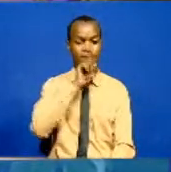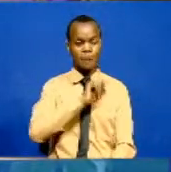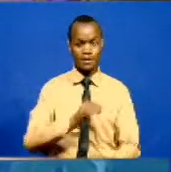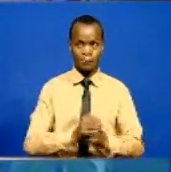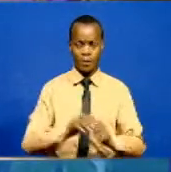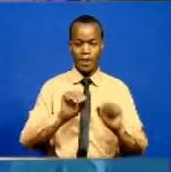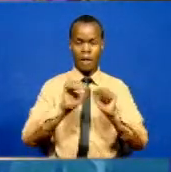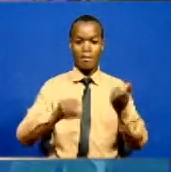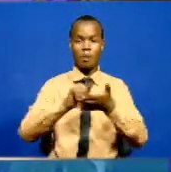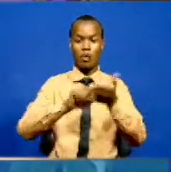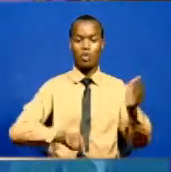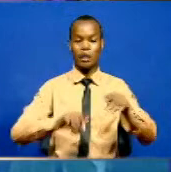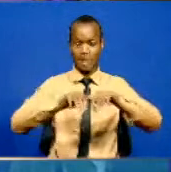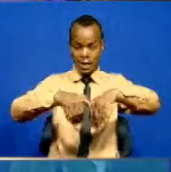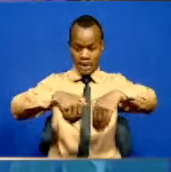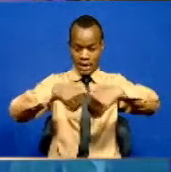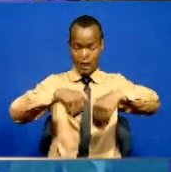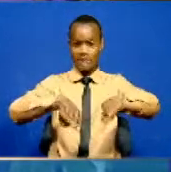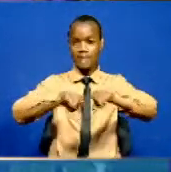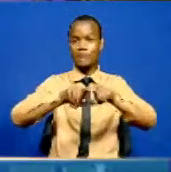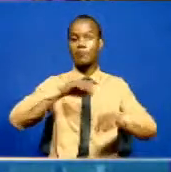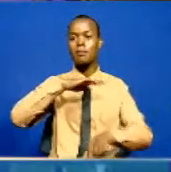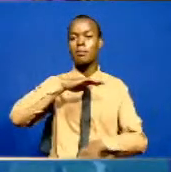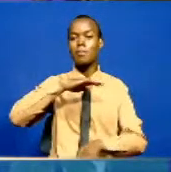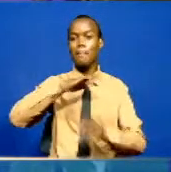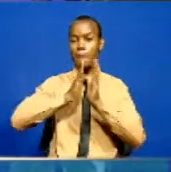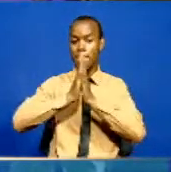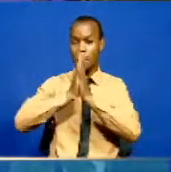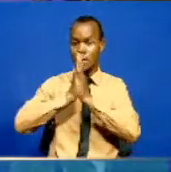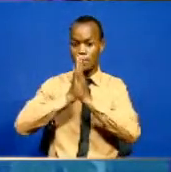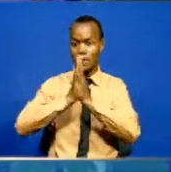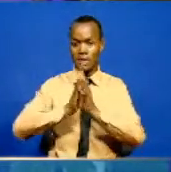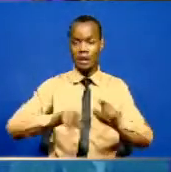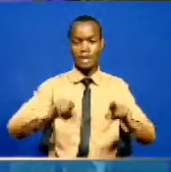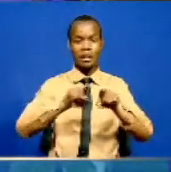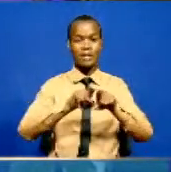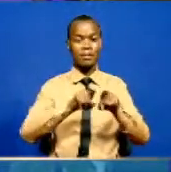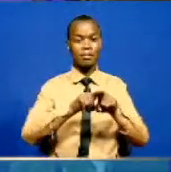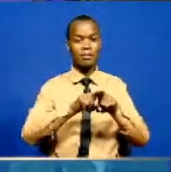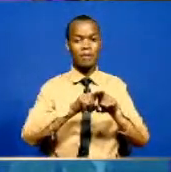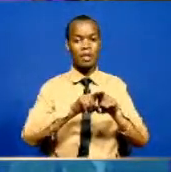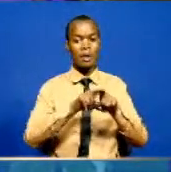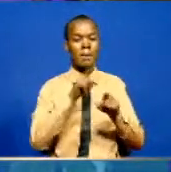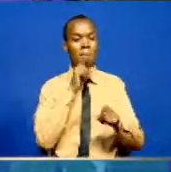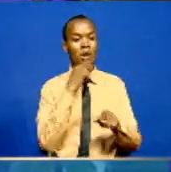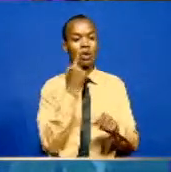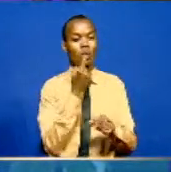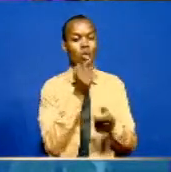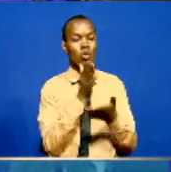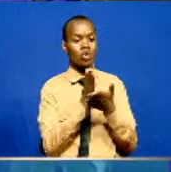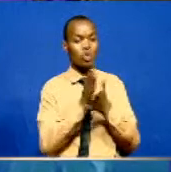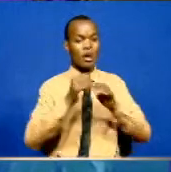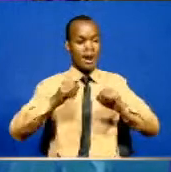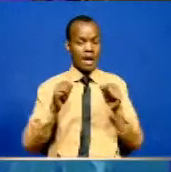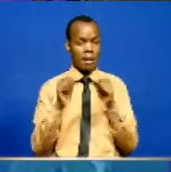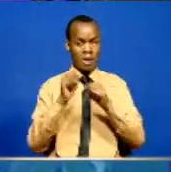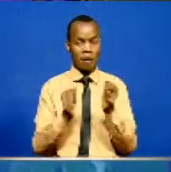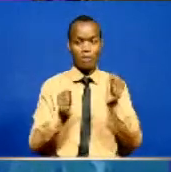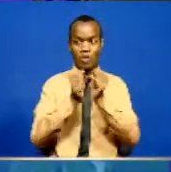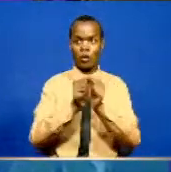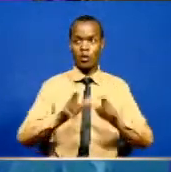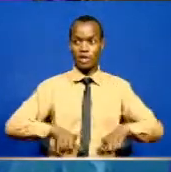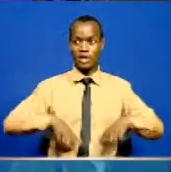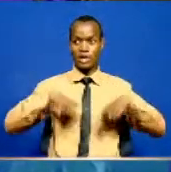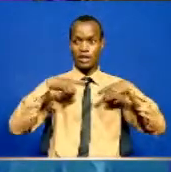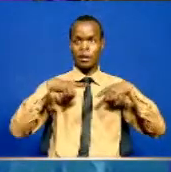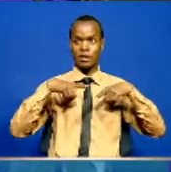and breathed his last, and was gathered to his people, a man who was pleased with life and now was